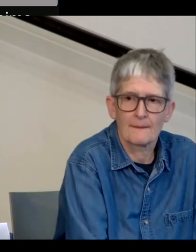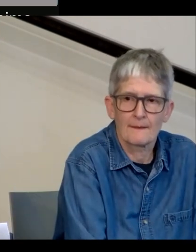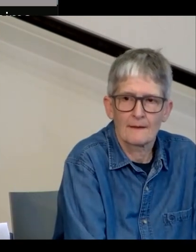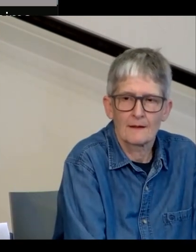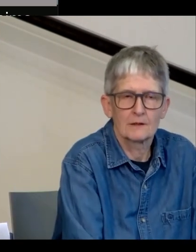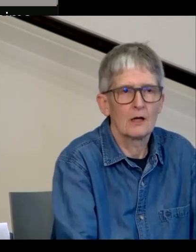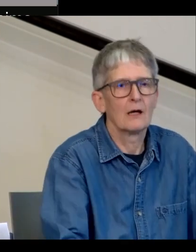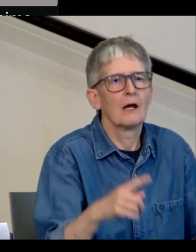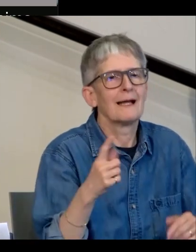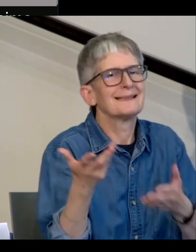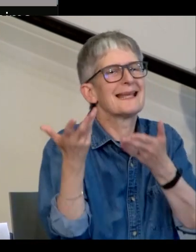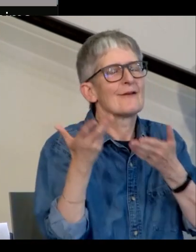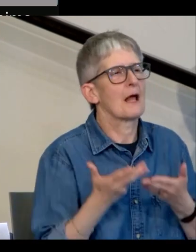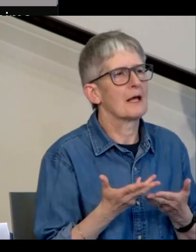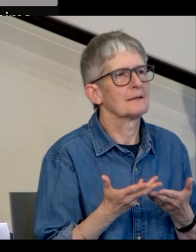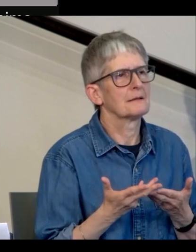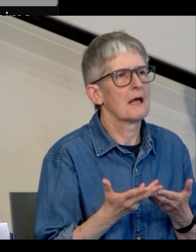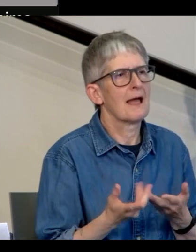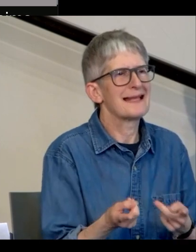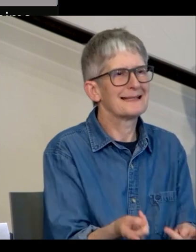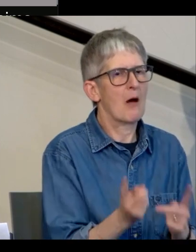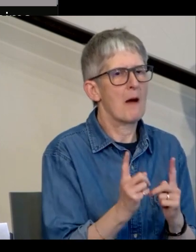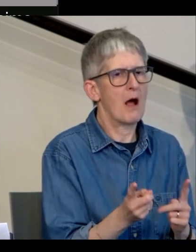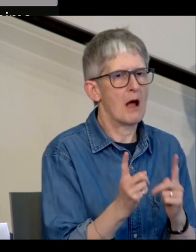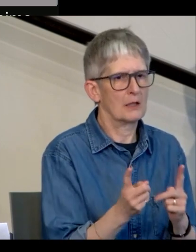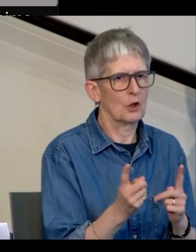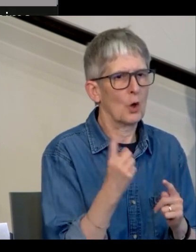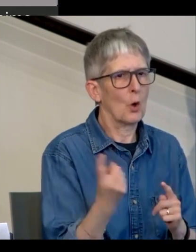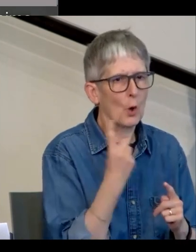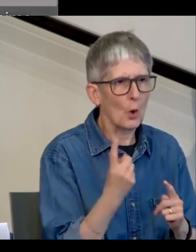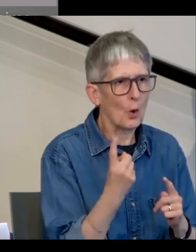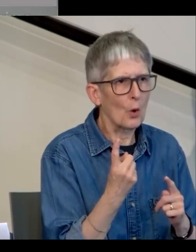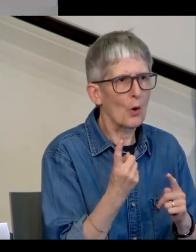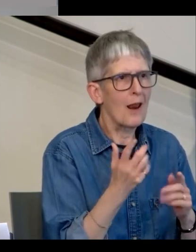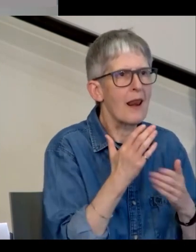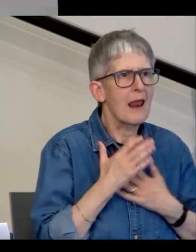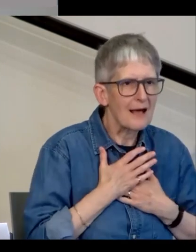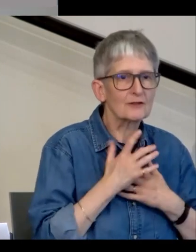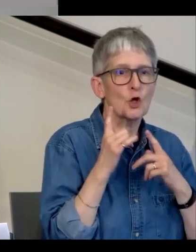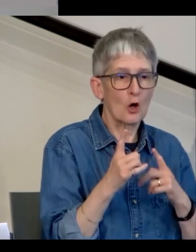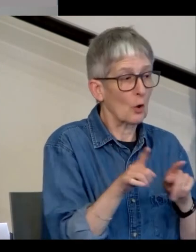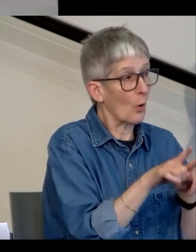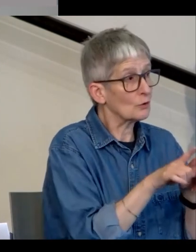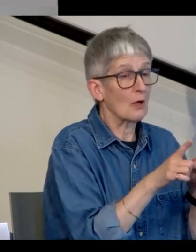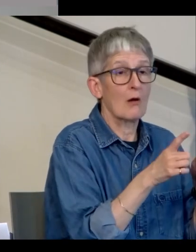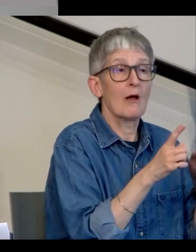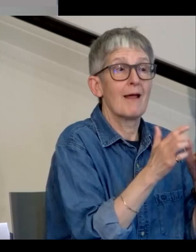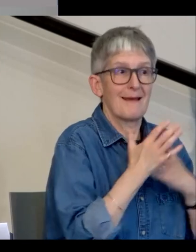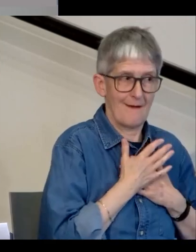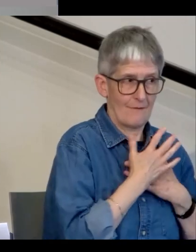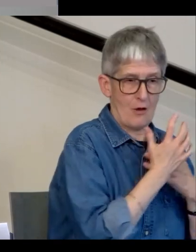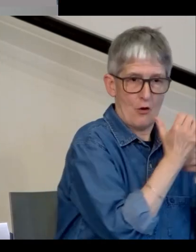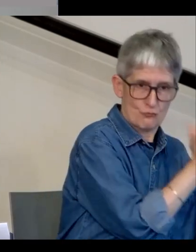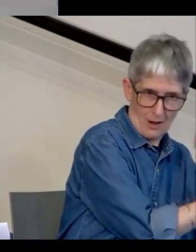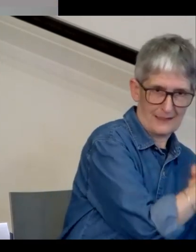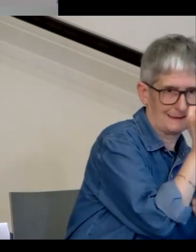And he has given us this command: anyone who loves God must also love their brother and